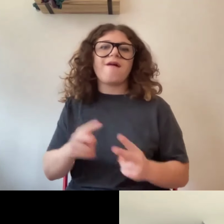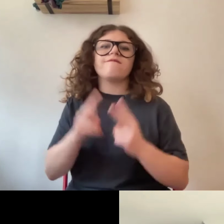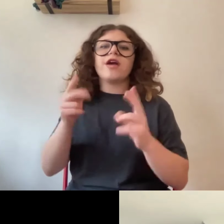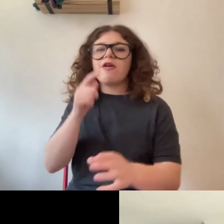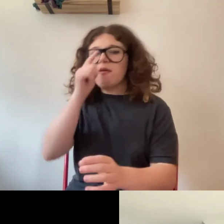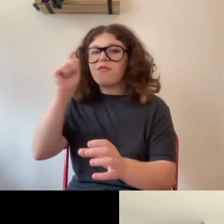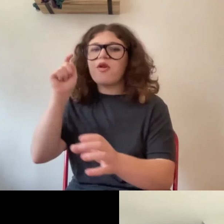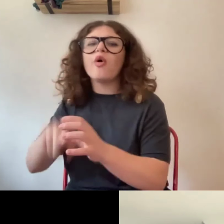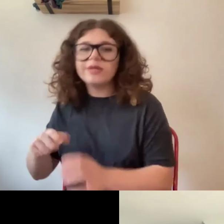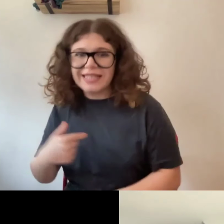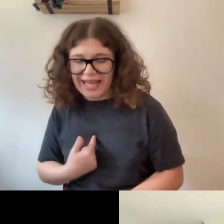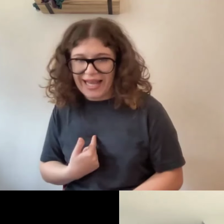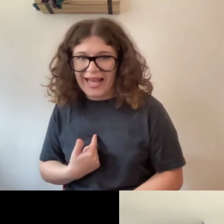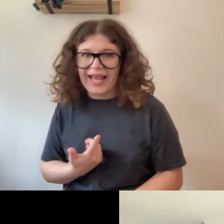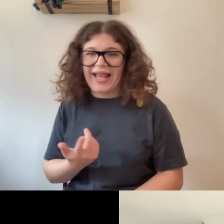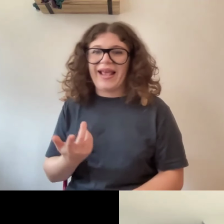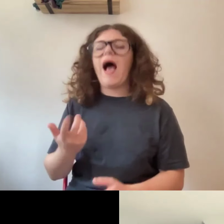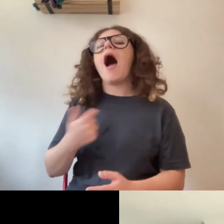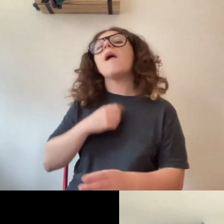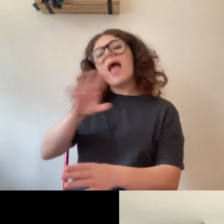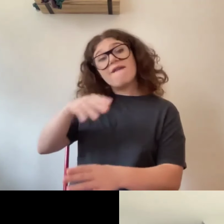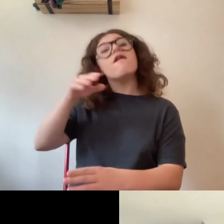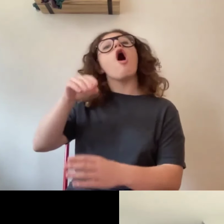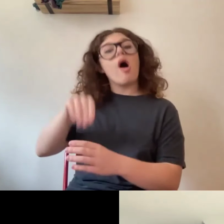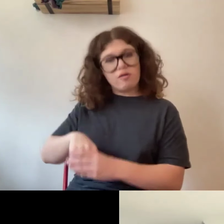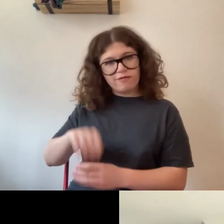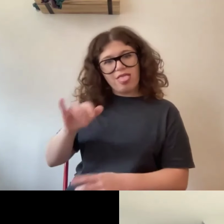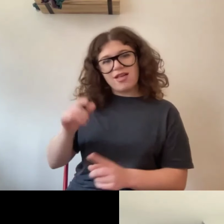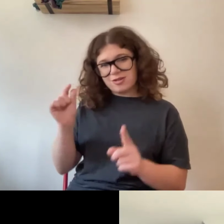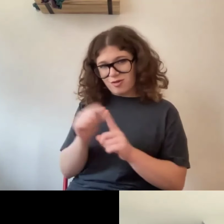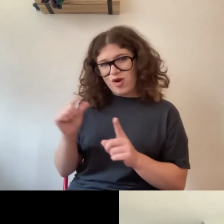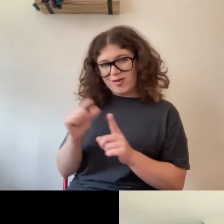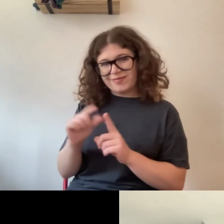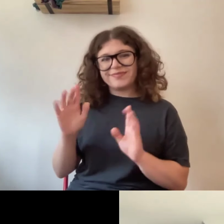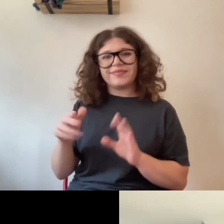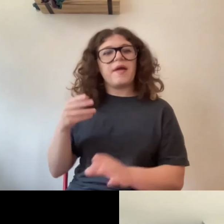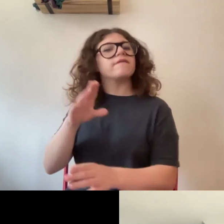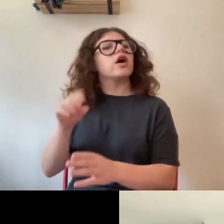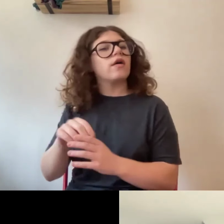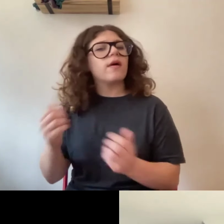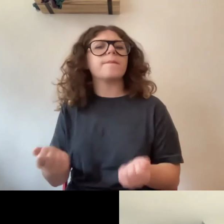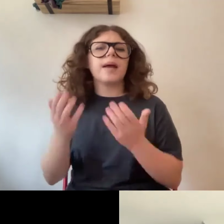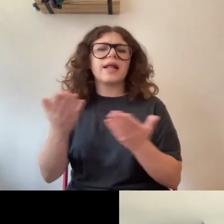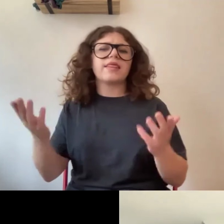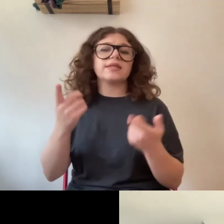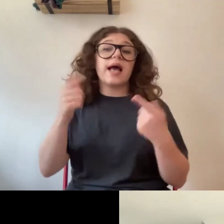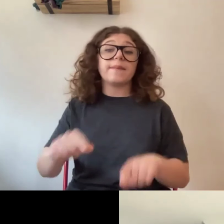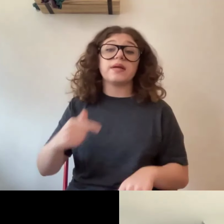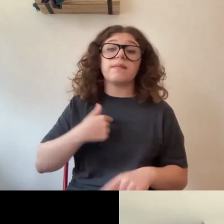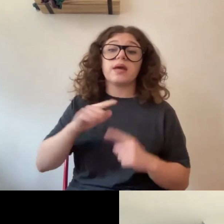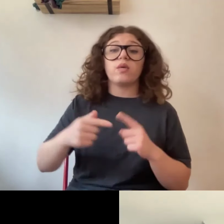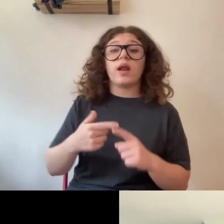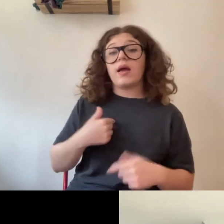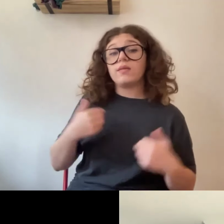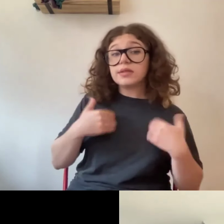en mi and juventud, por eso yo no involved. quería que That's the eso word. sucediera con A mis lot of hijas. things happened to Entonces, me when I was younger, and I siempre did not estaba want my yo kids to go